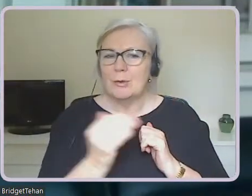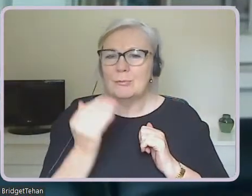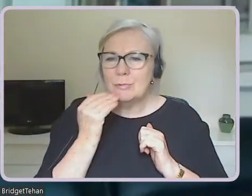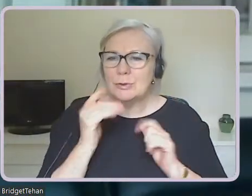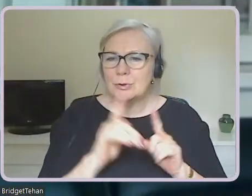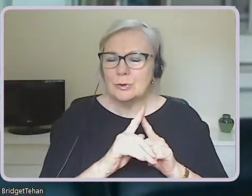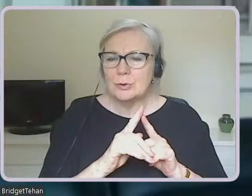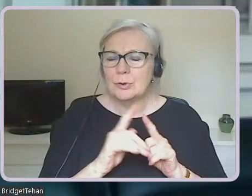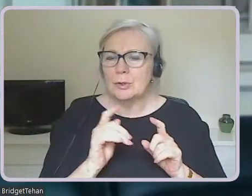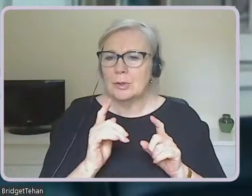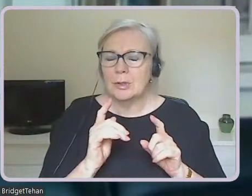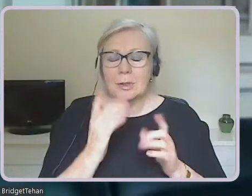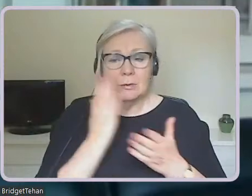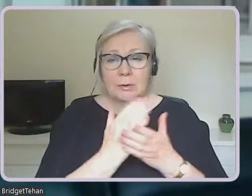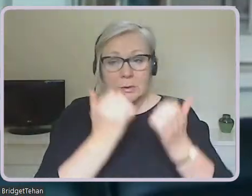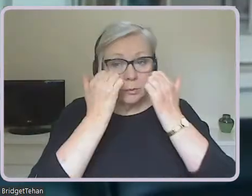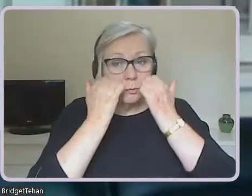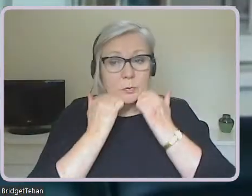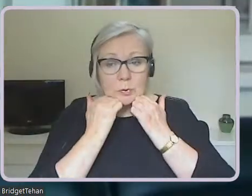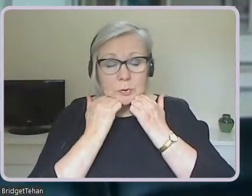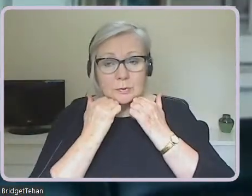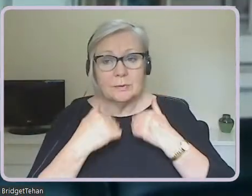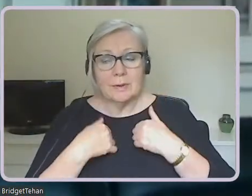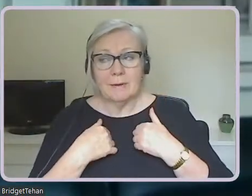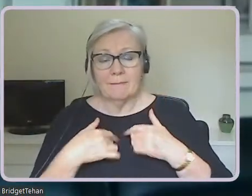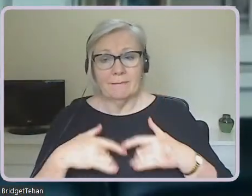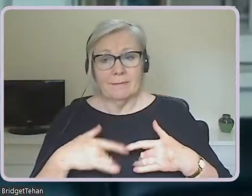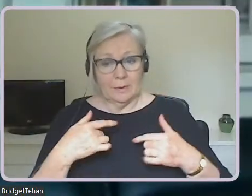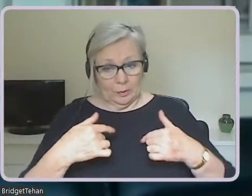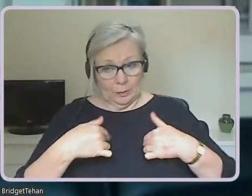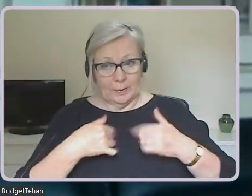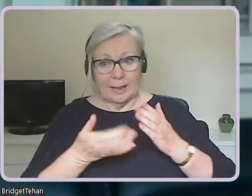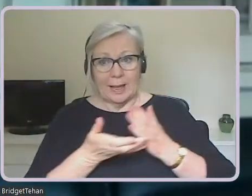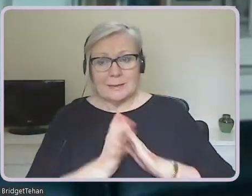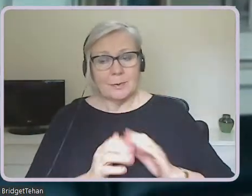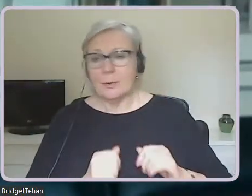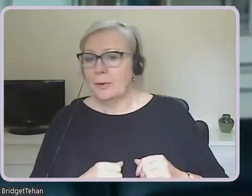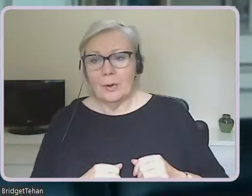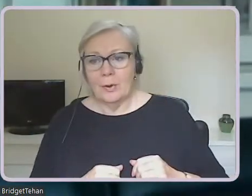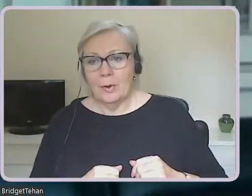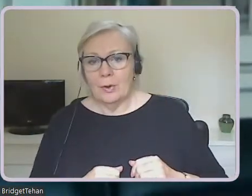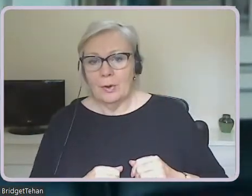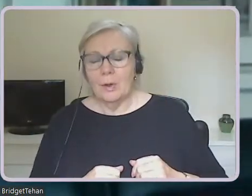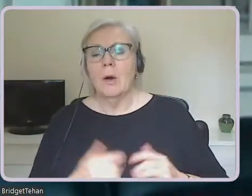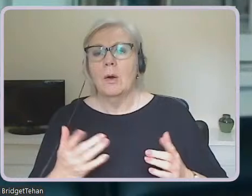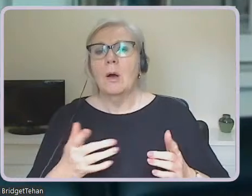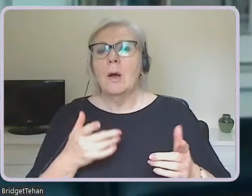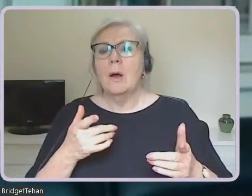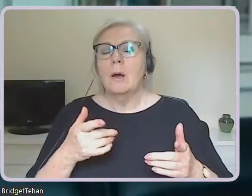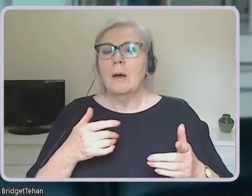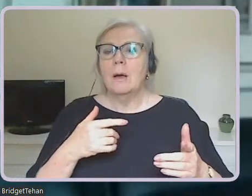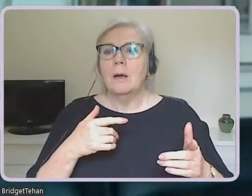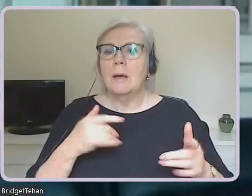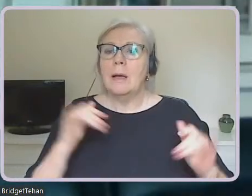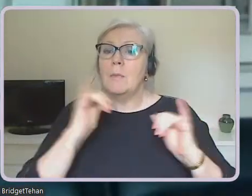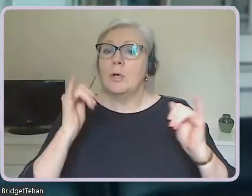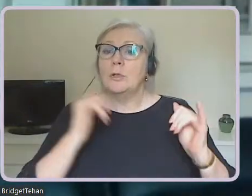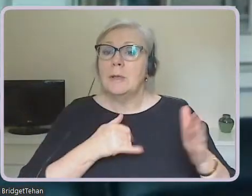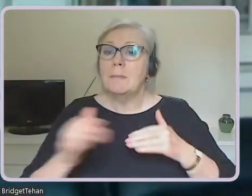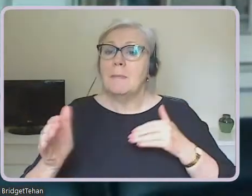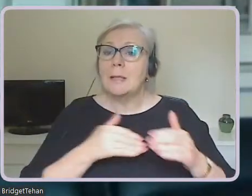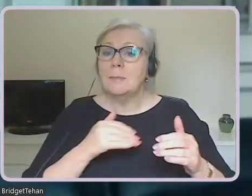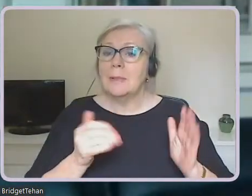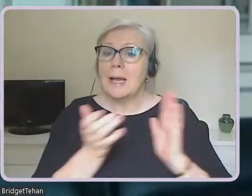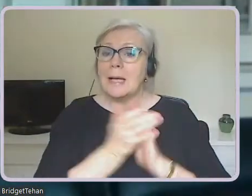evident to me that we aren't the experts. Us in emergency management are not the experts. People with a disability are the experts in